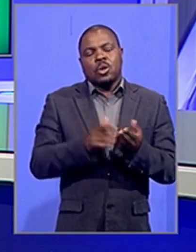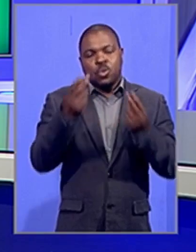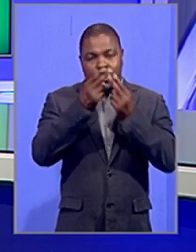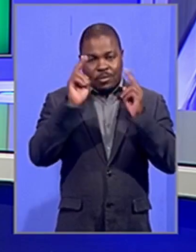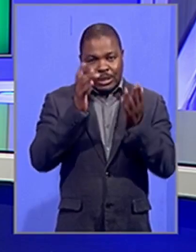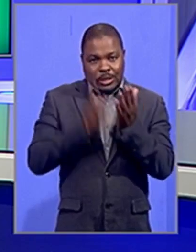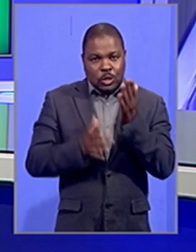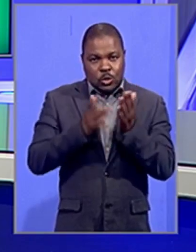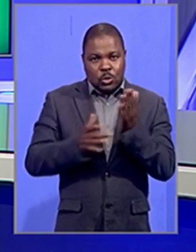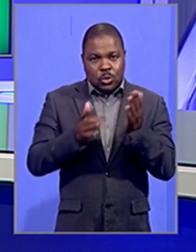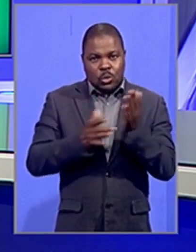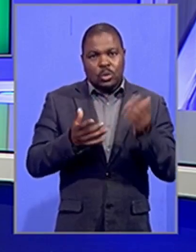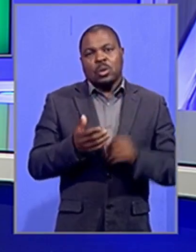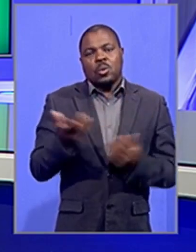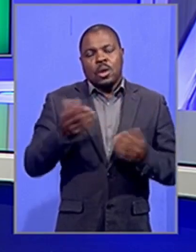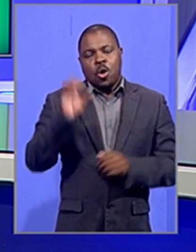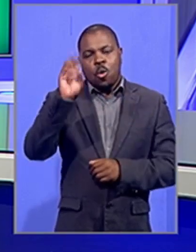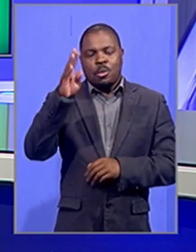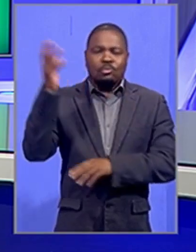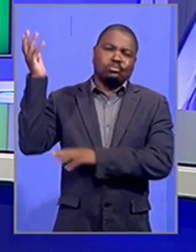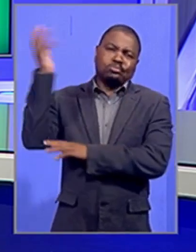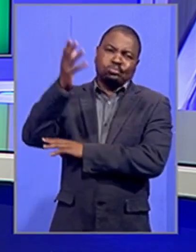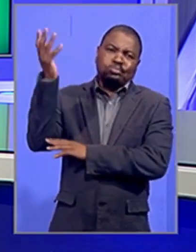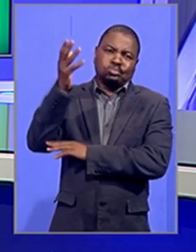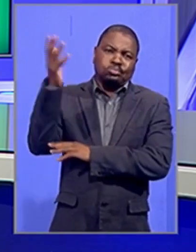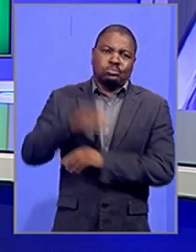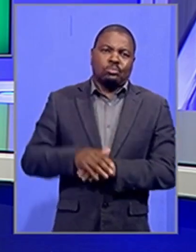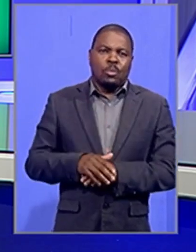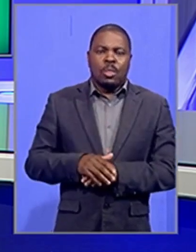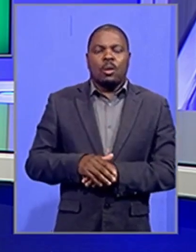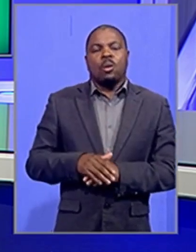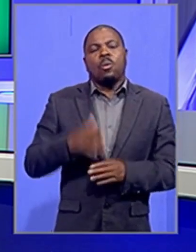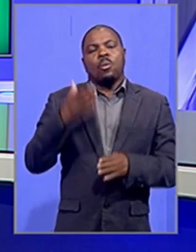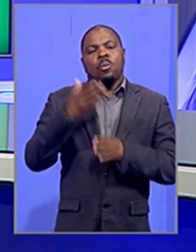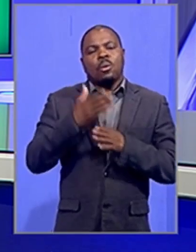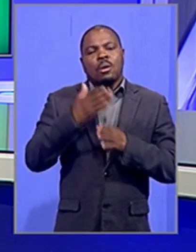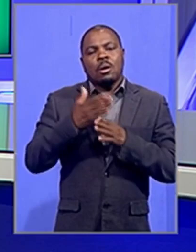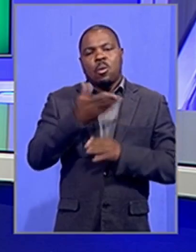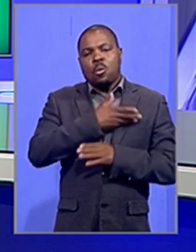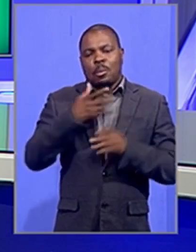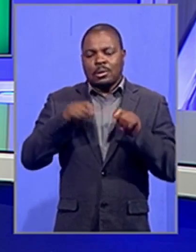Technology Trotsky ka Bloemfontein moo sehlopa-tšhomo sa mokgatlo wa